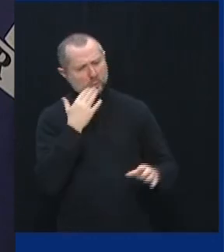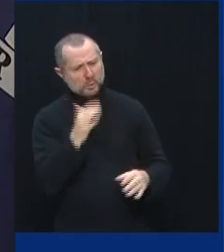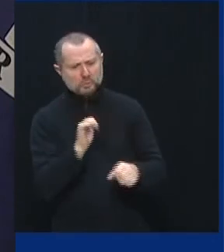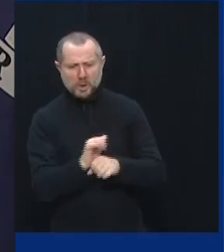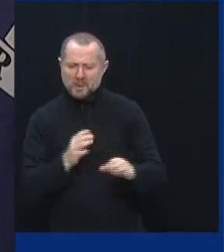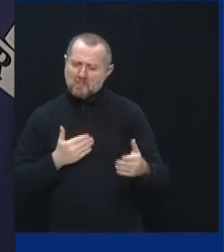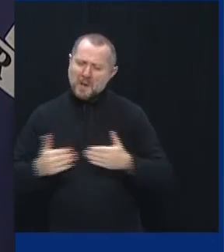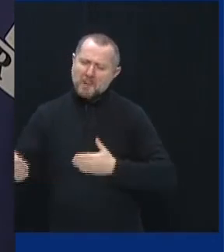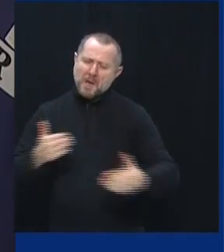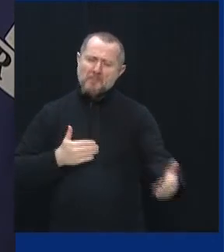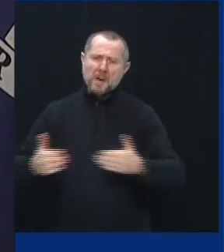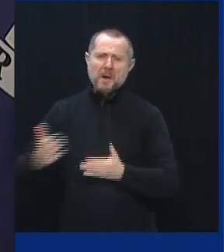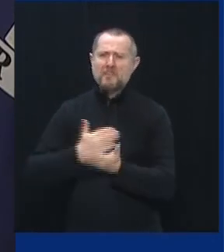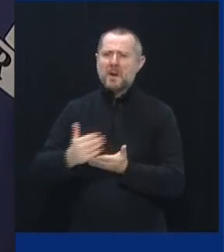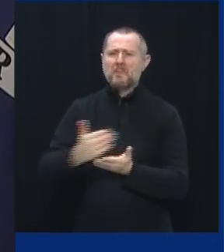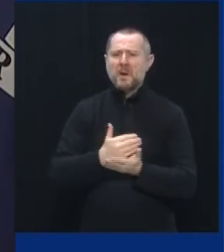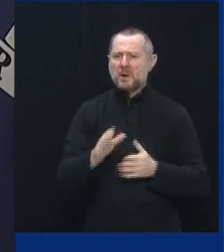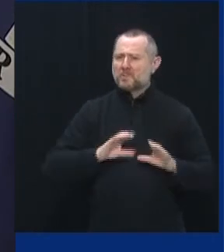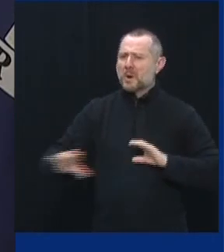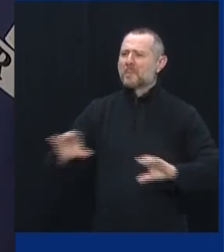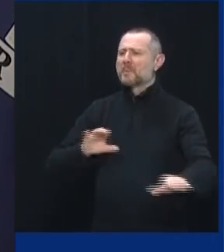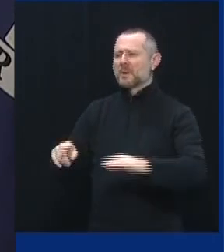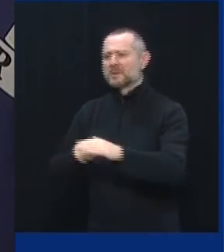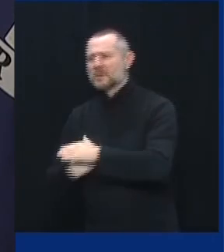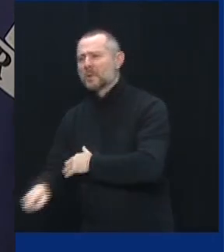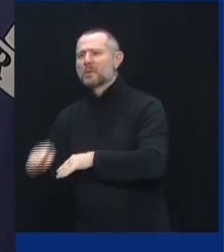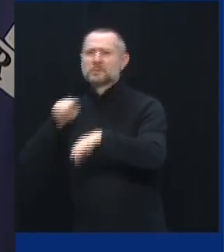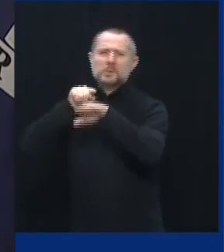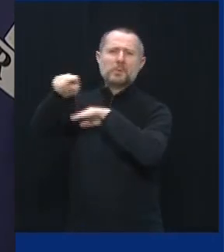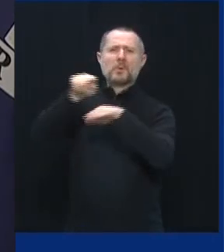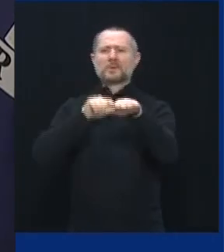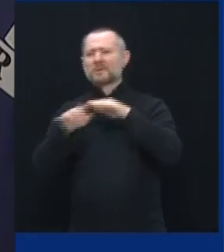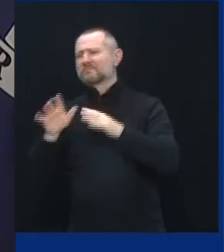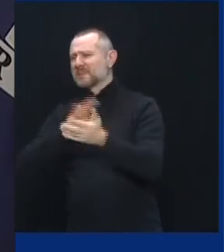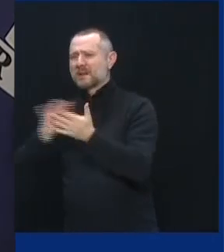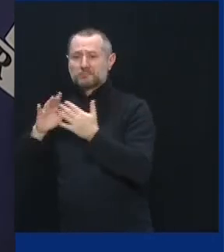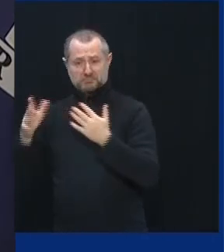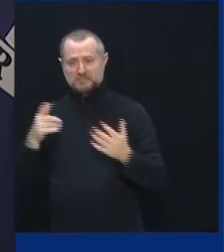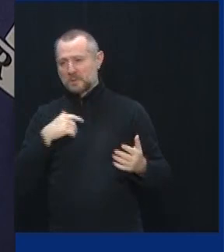and the rail up. But it wasn't worth the risk. And